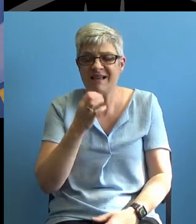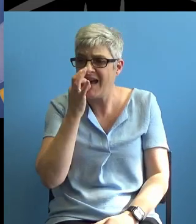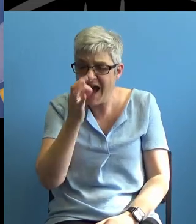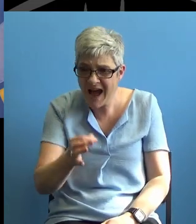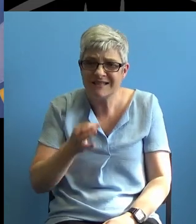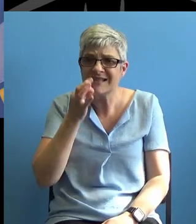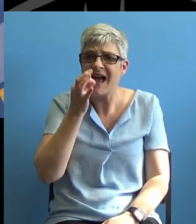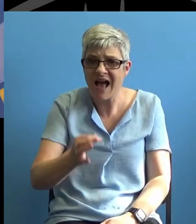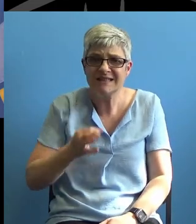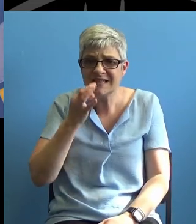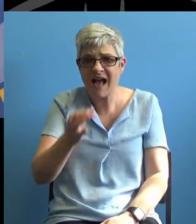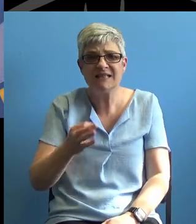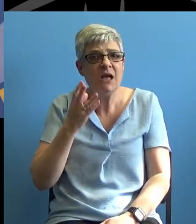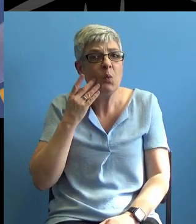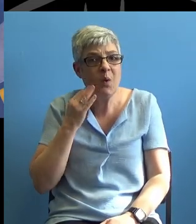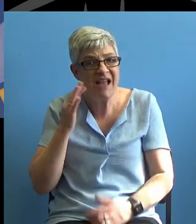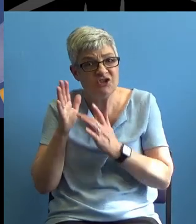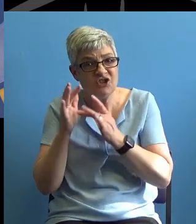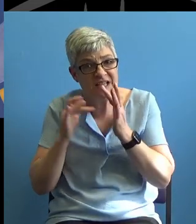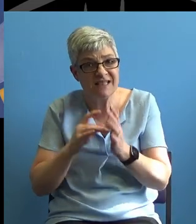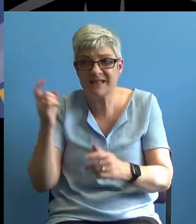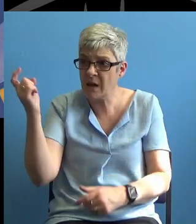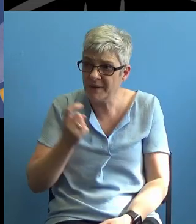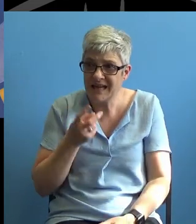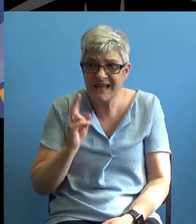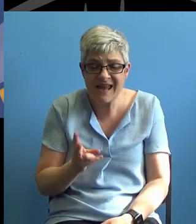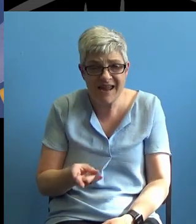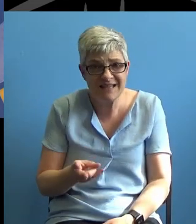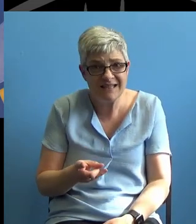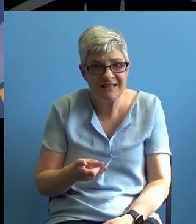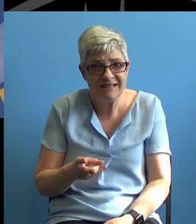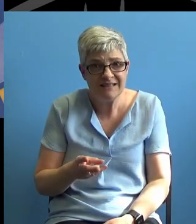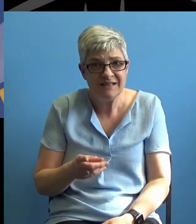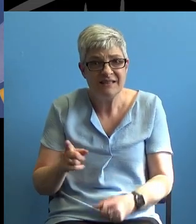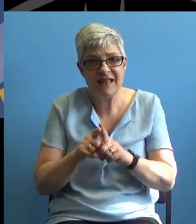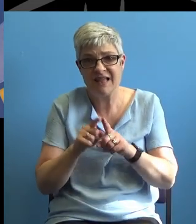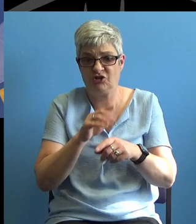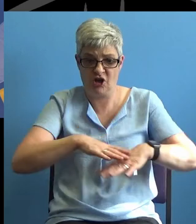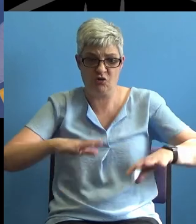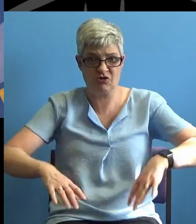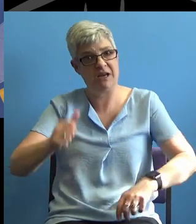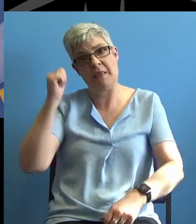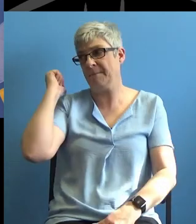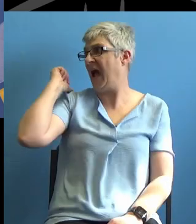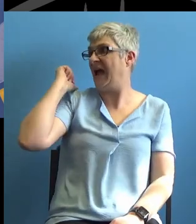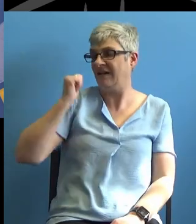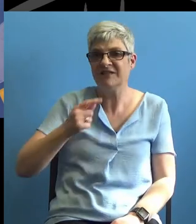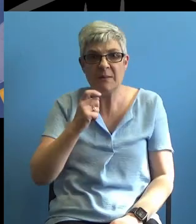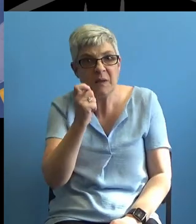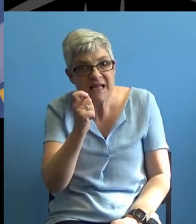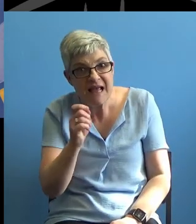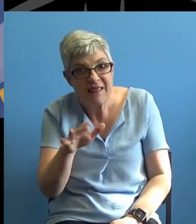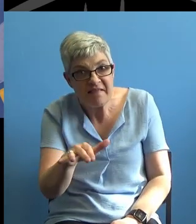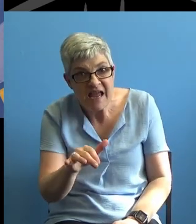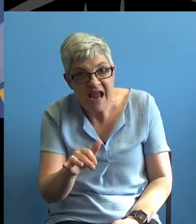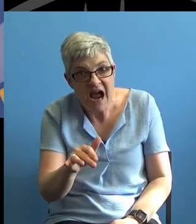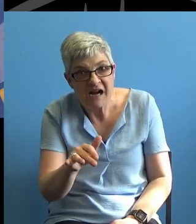ask, just as kids in the back seat of cars down through the years have said, are we nearly there